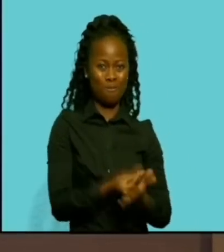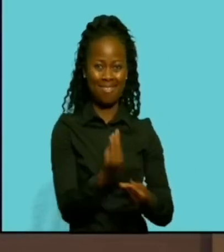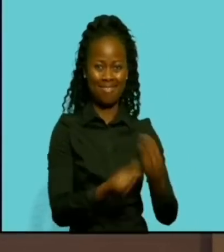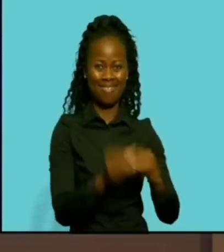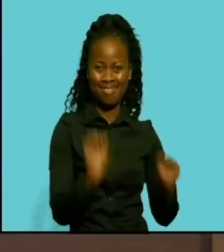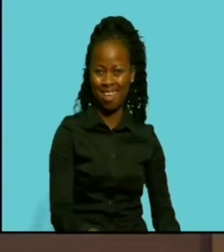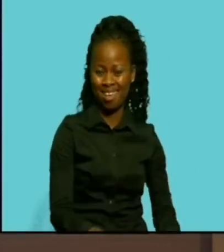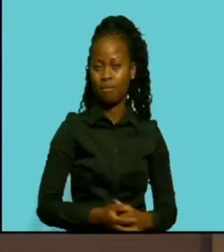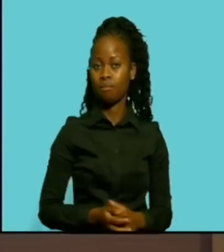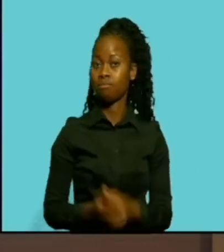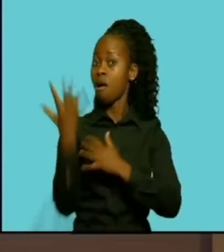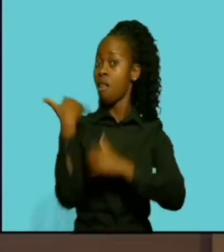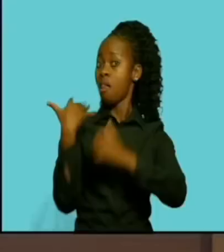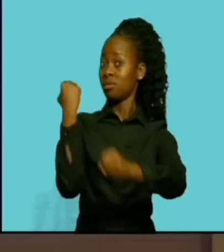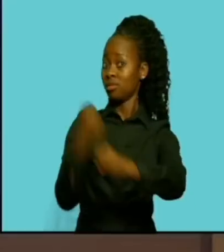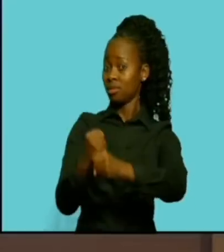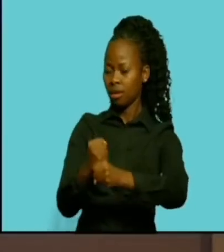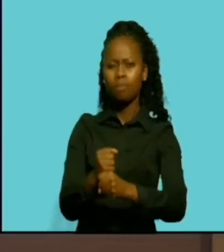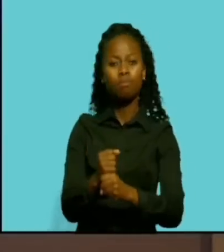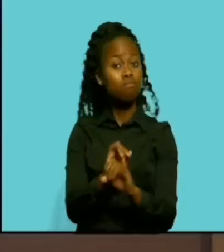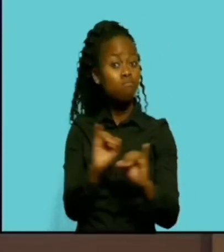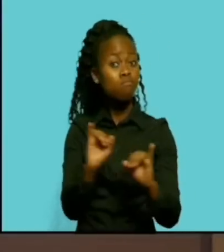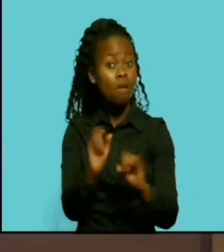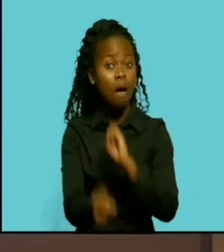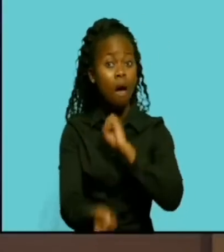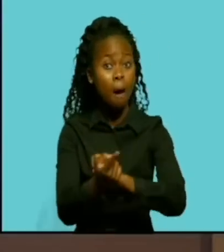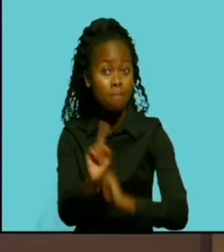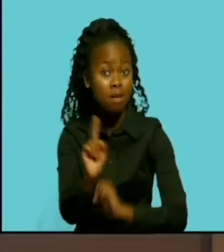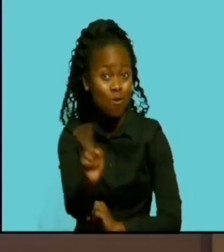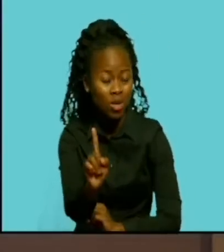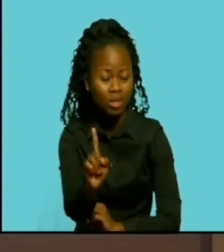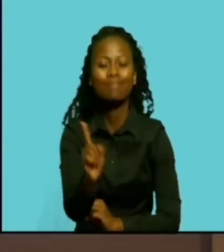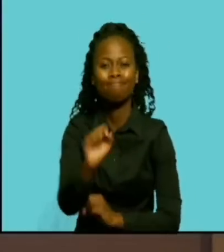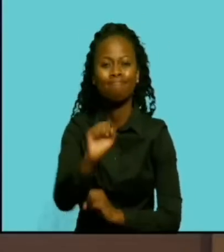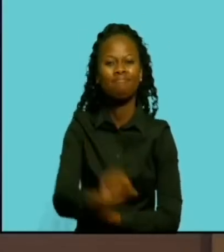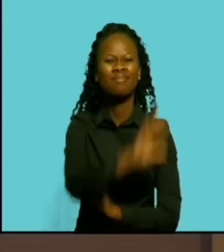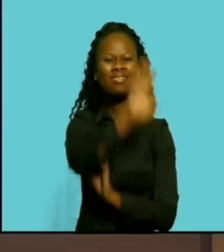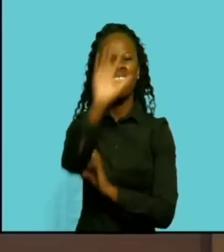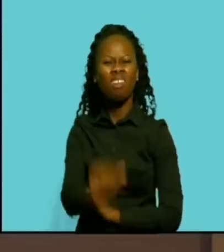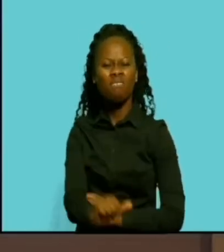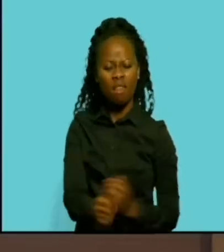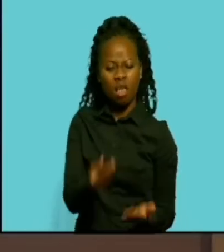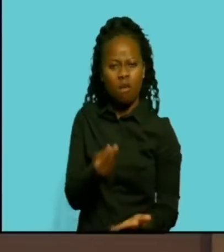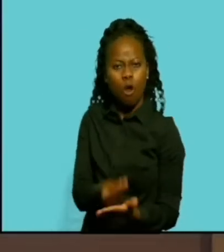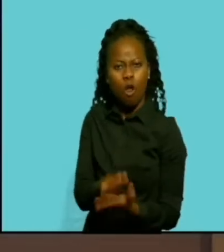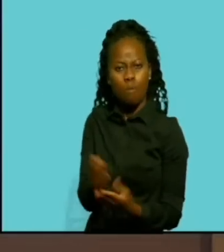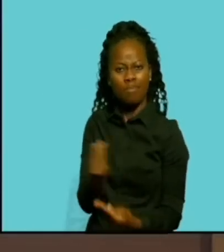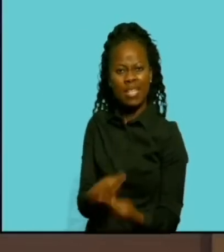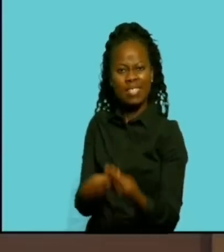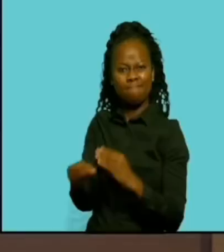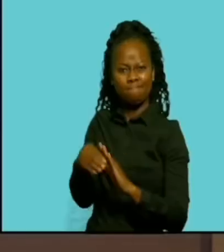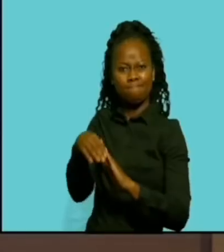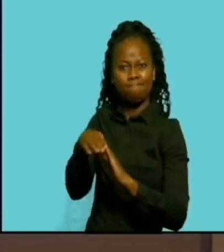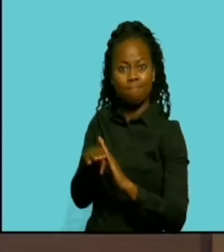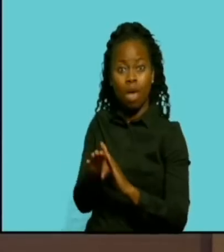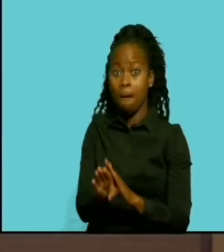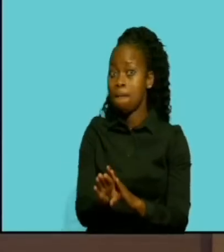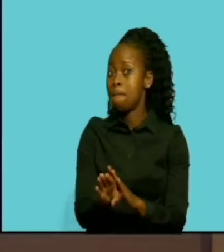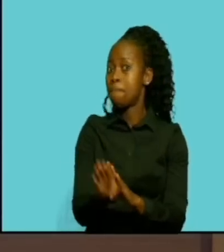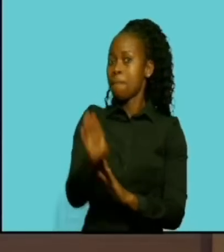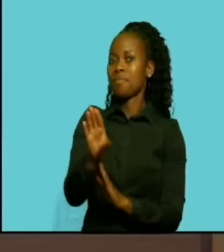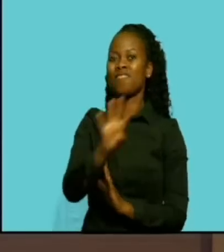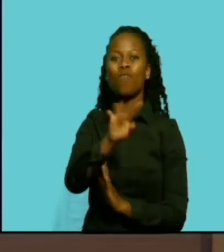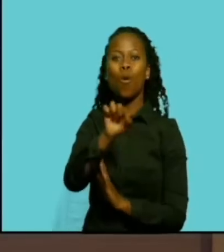Last year saw the ongoing recovery of the South African economy from the pandemic, expanding by